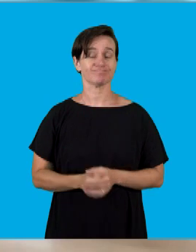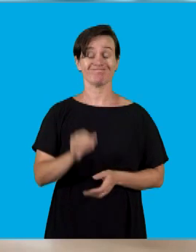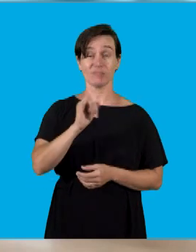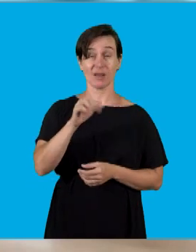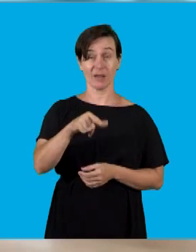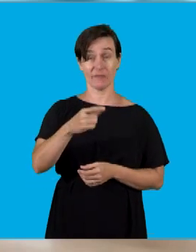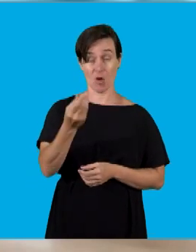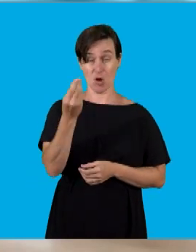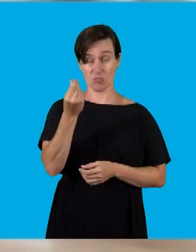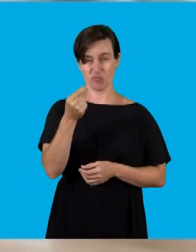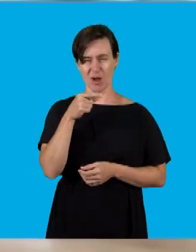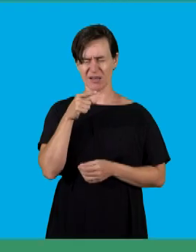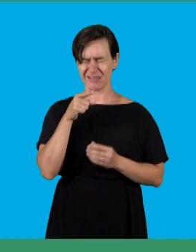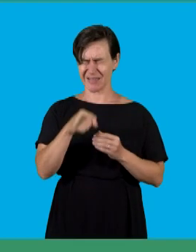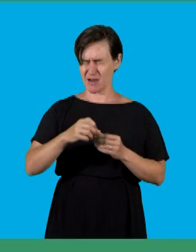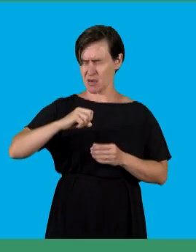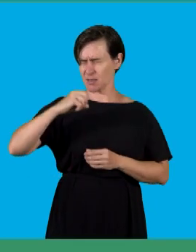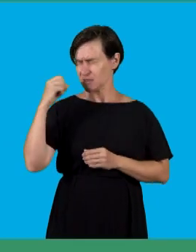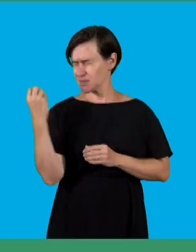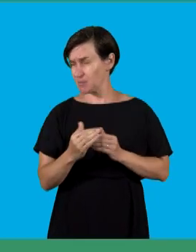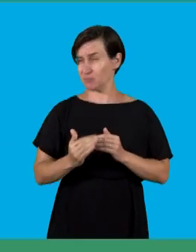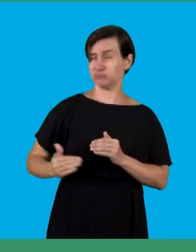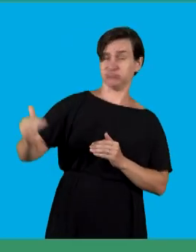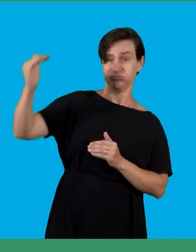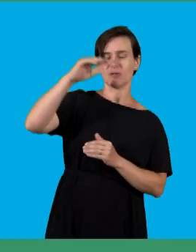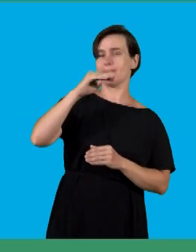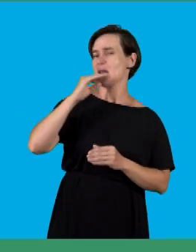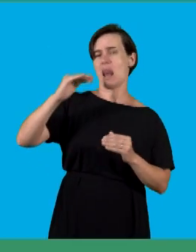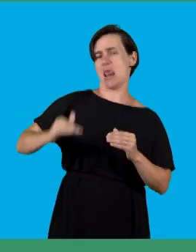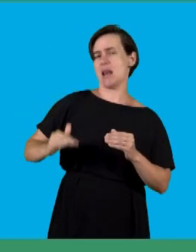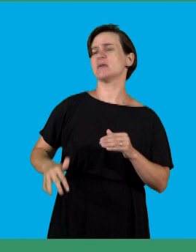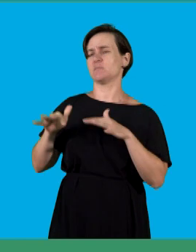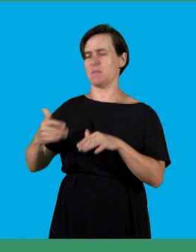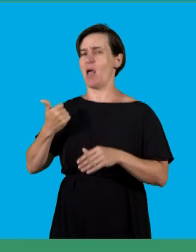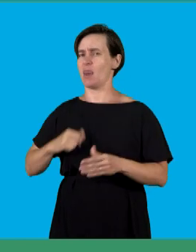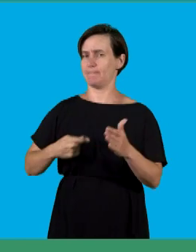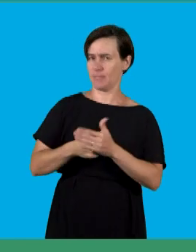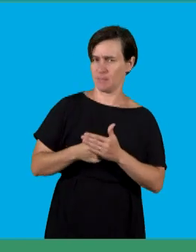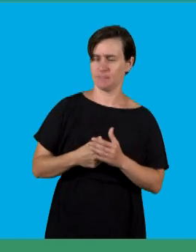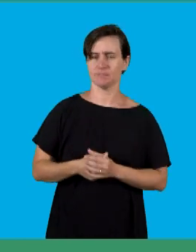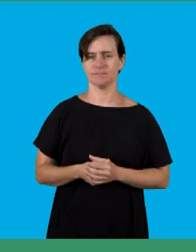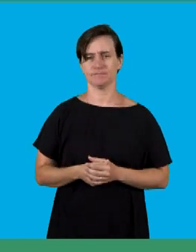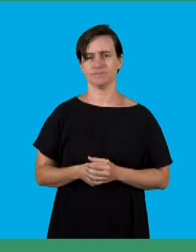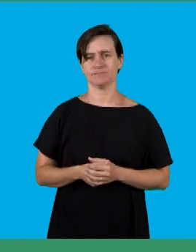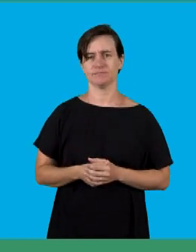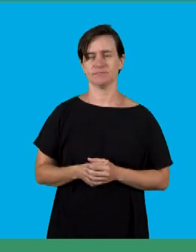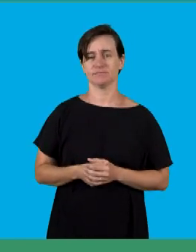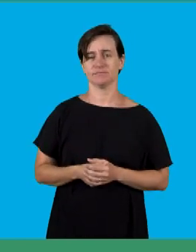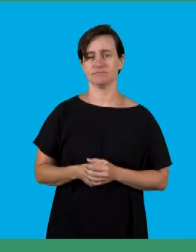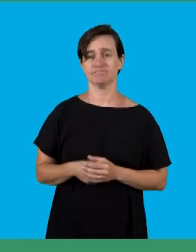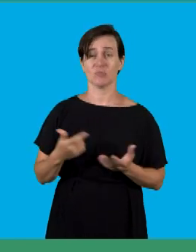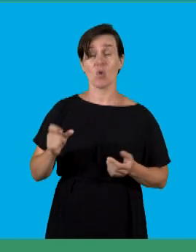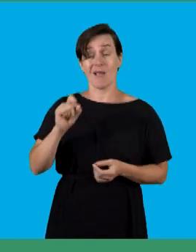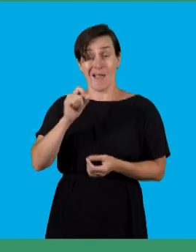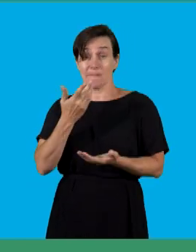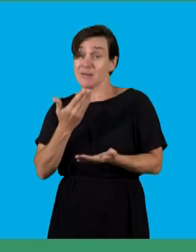If the price is believed to be too high, fewer consumers will buy the product. So it can happen